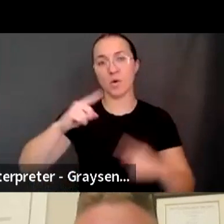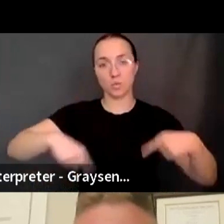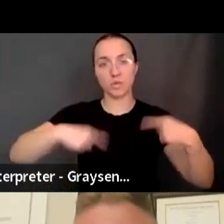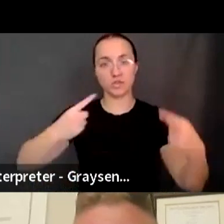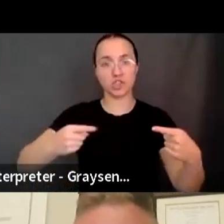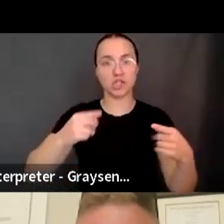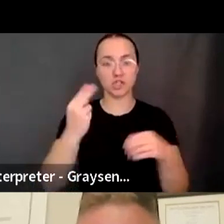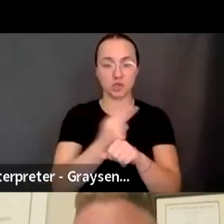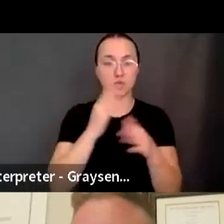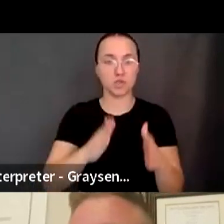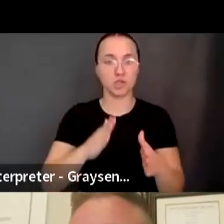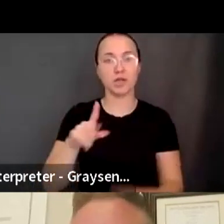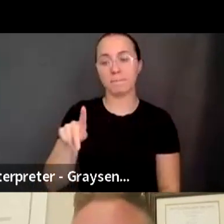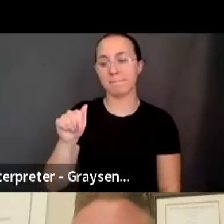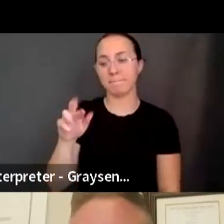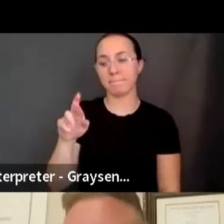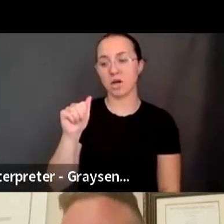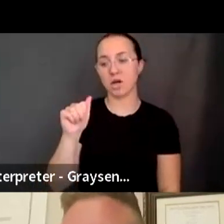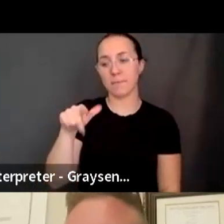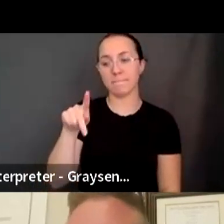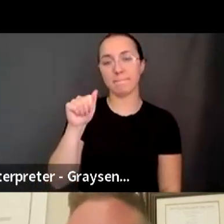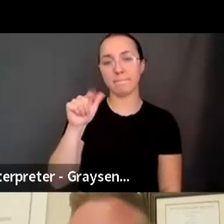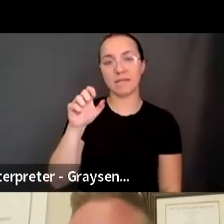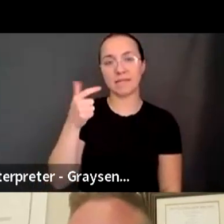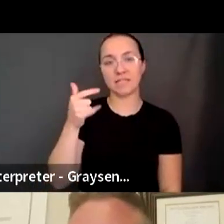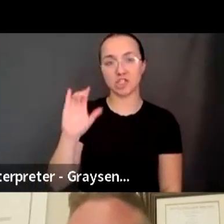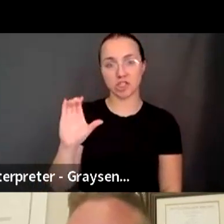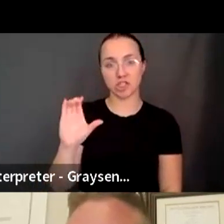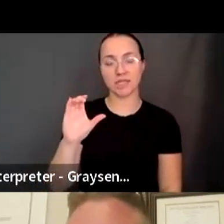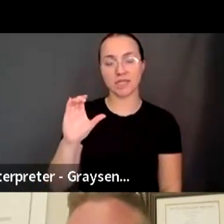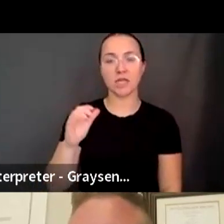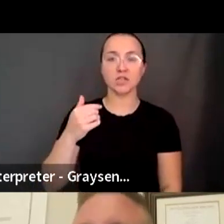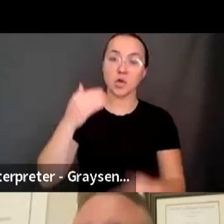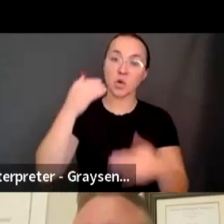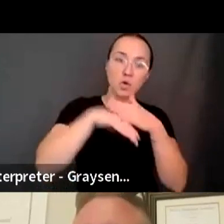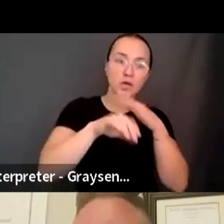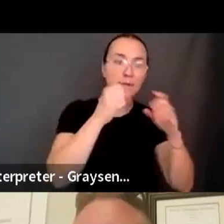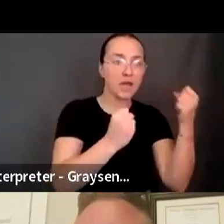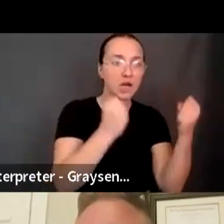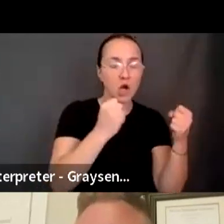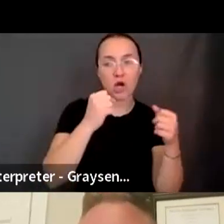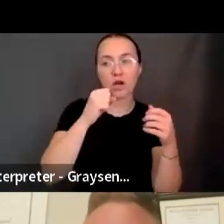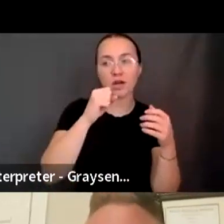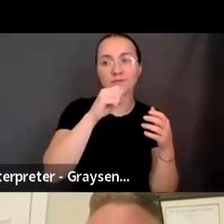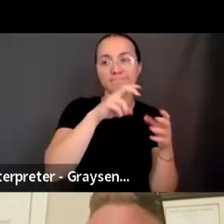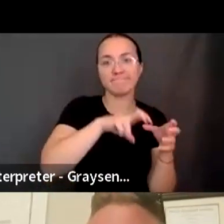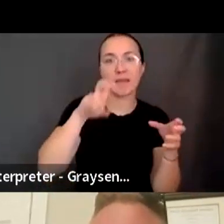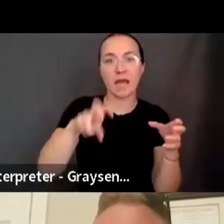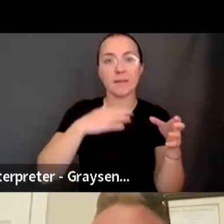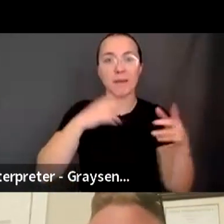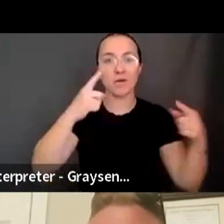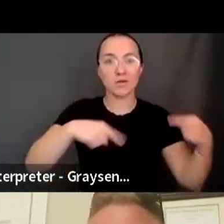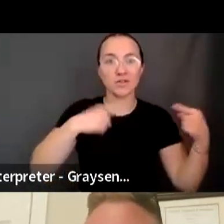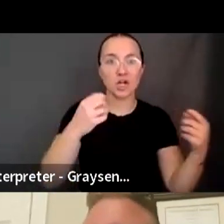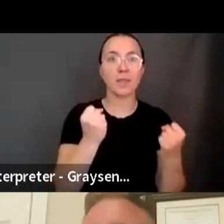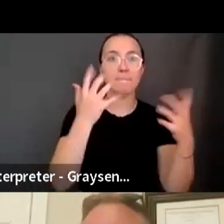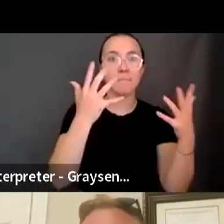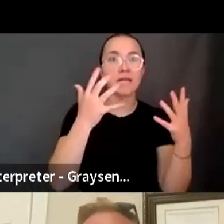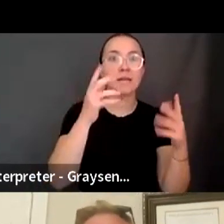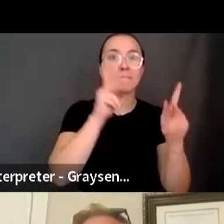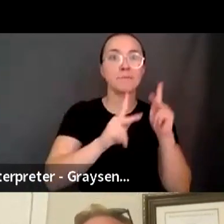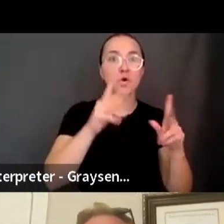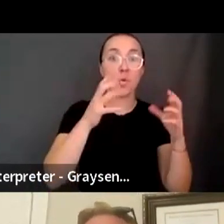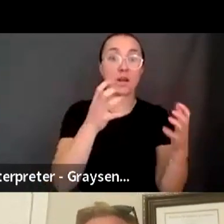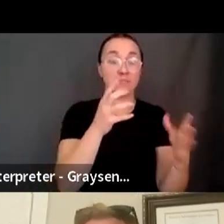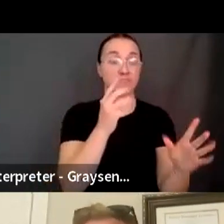My biggest frustration, like something I do every day, get in and out of my car, get in my wheelchair, the amount of people that want to stop and grab my wheelchair and try to help me, and I